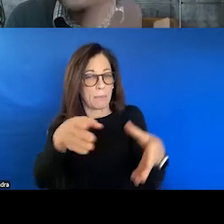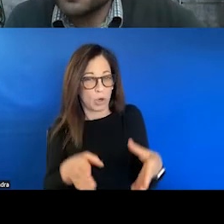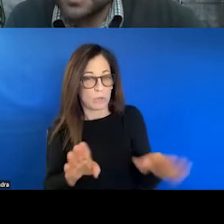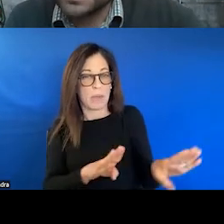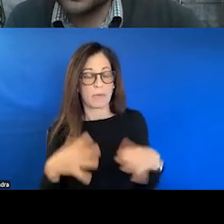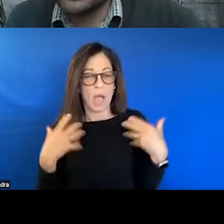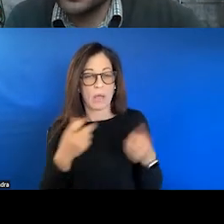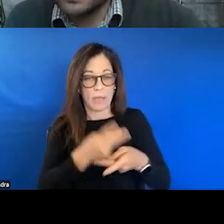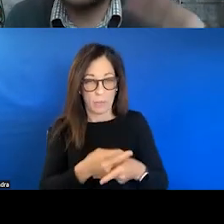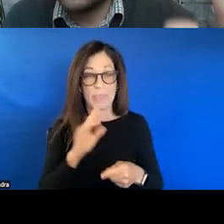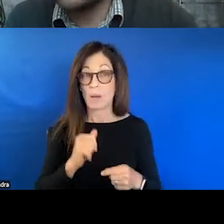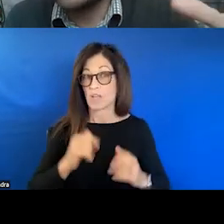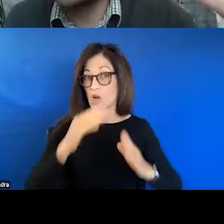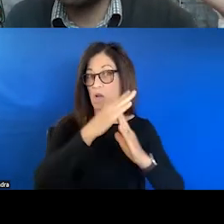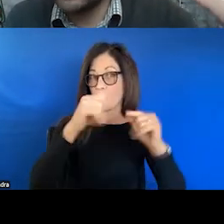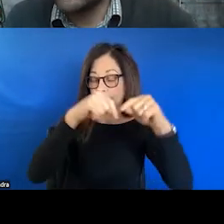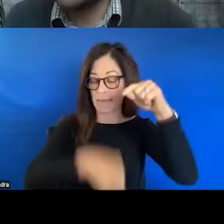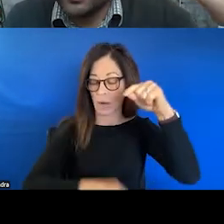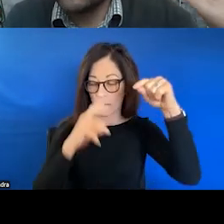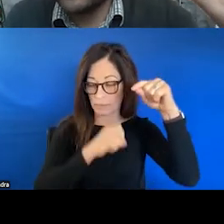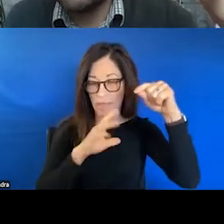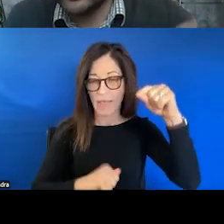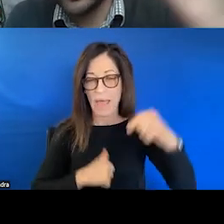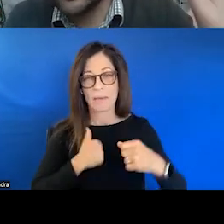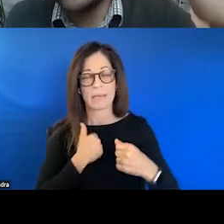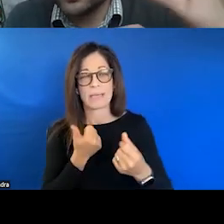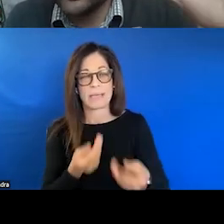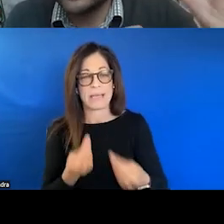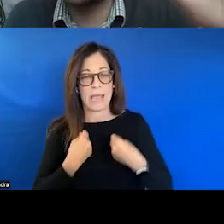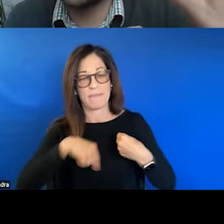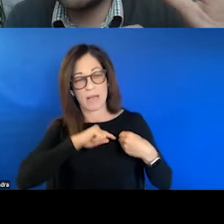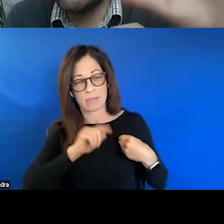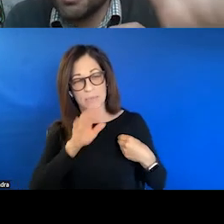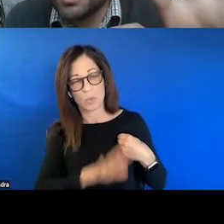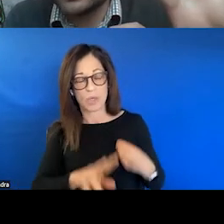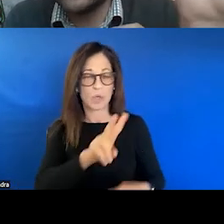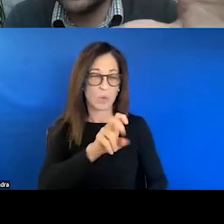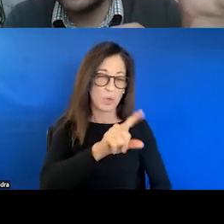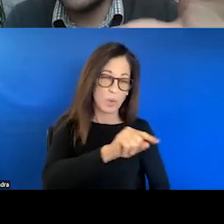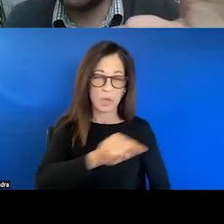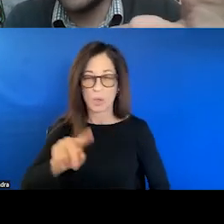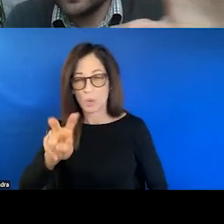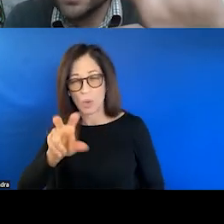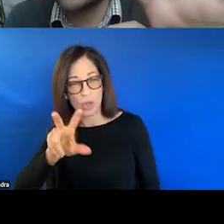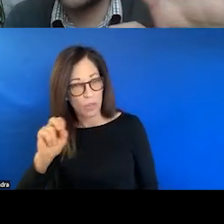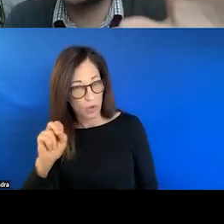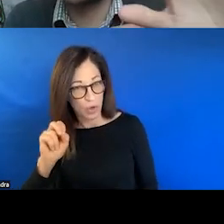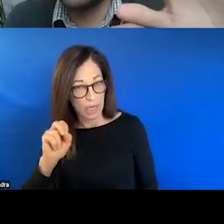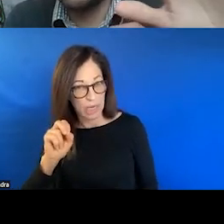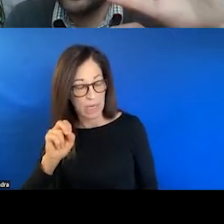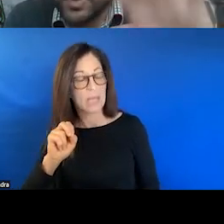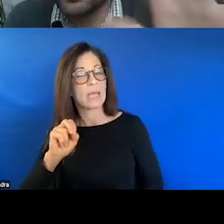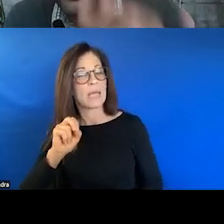that was a top-down estimate. And that got us to about 200 and, you know, between 220 and 230